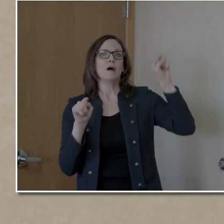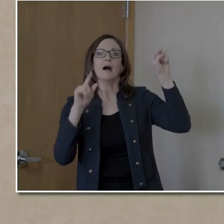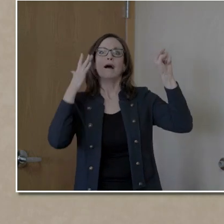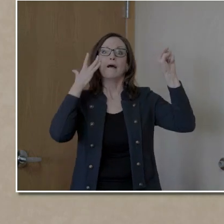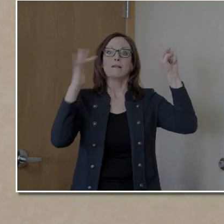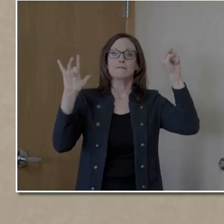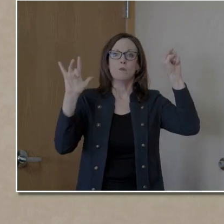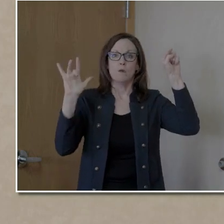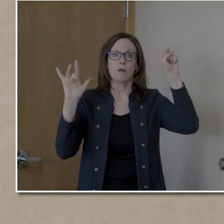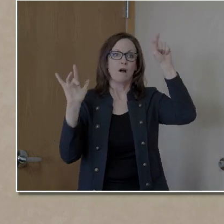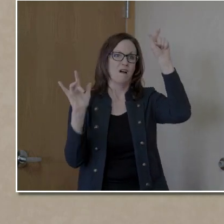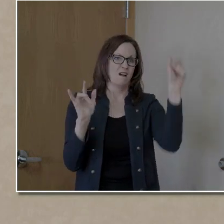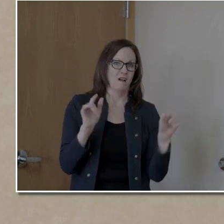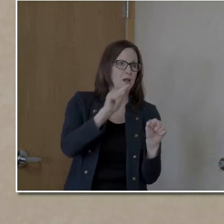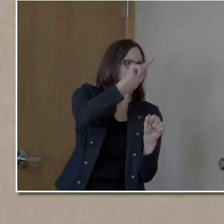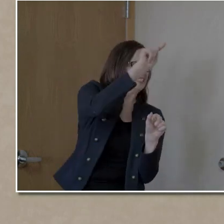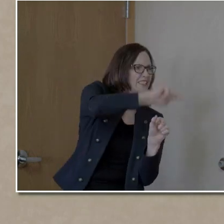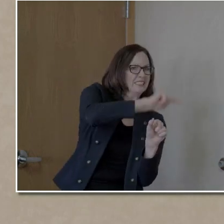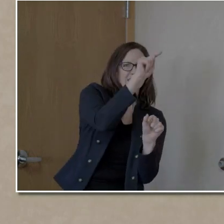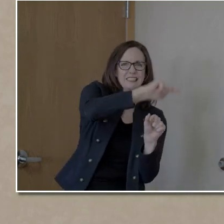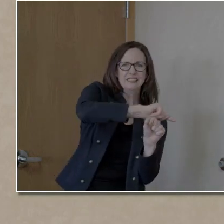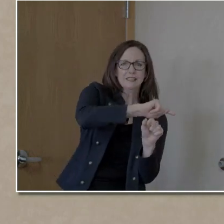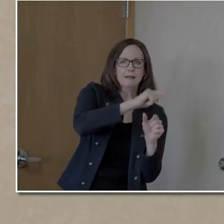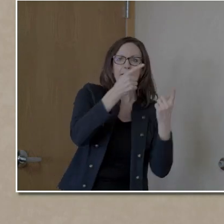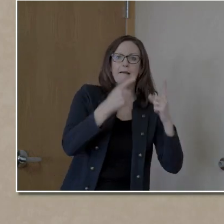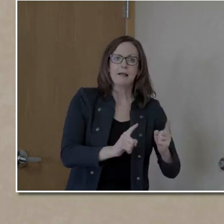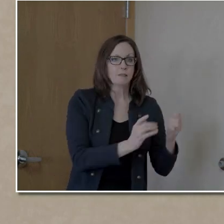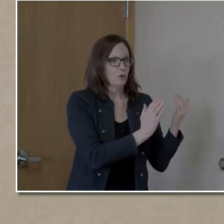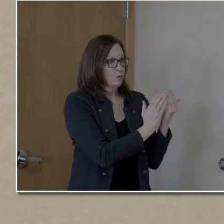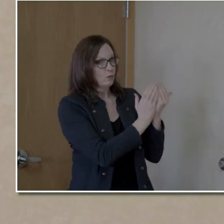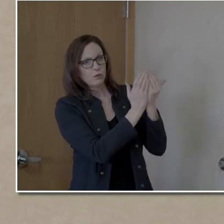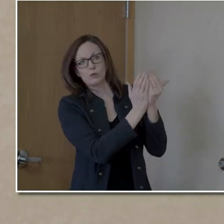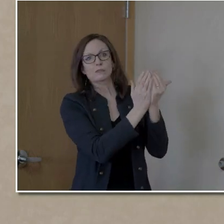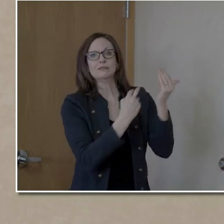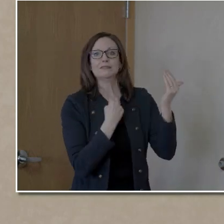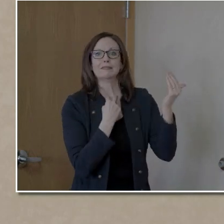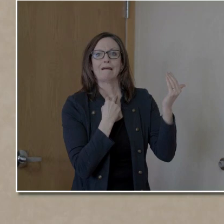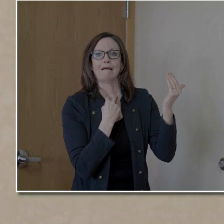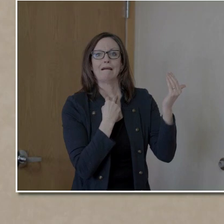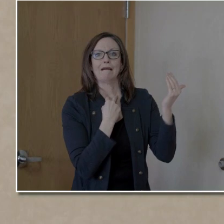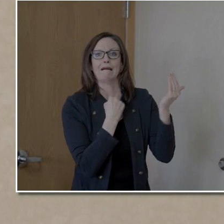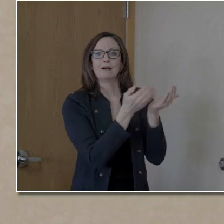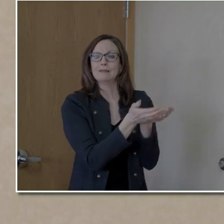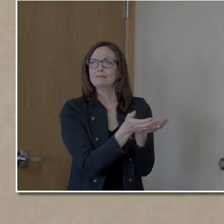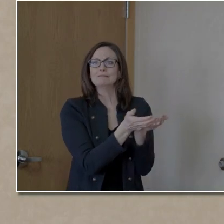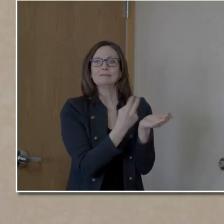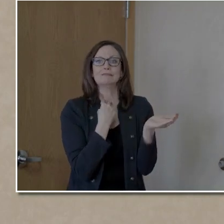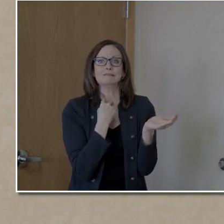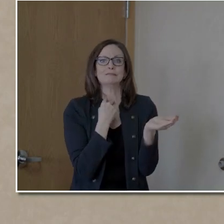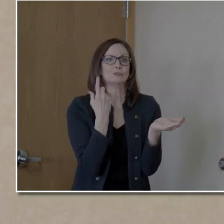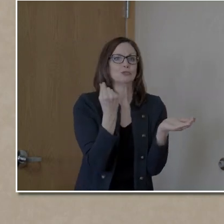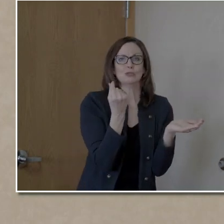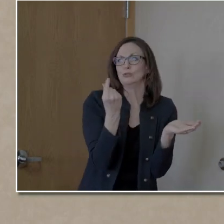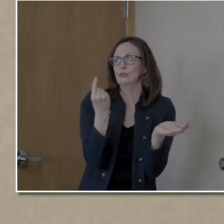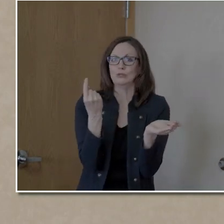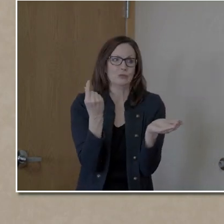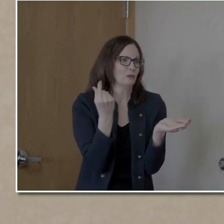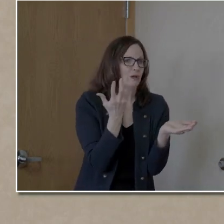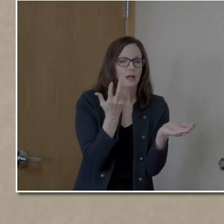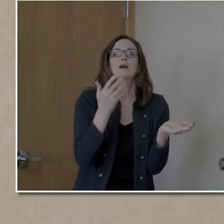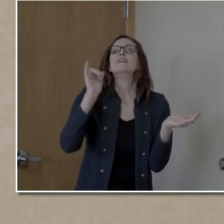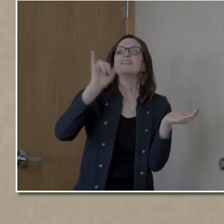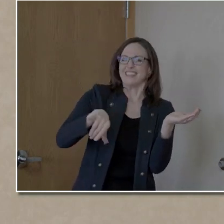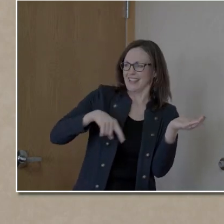East. I want to reiterate how proud I am of every single one of our citizen soldiers and airmen who have been a part